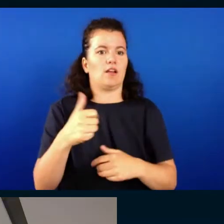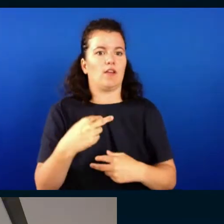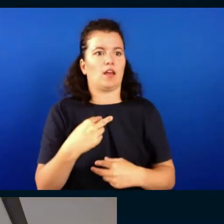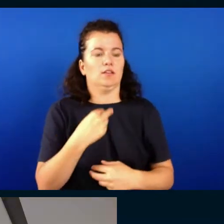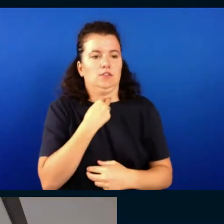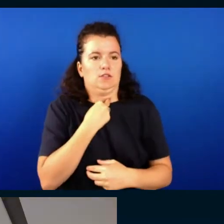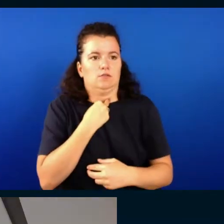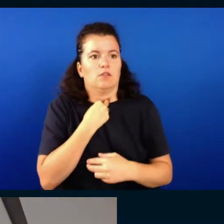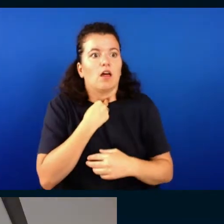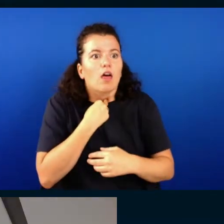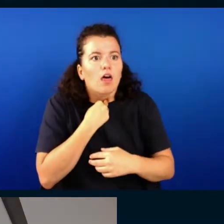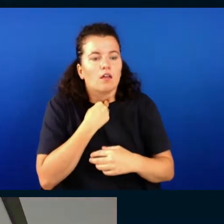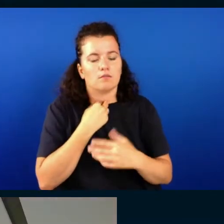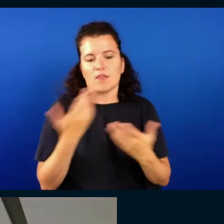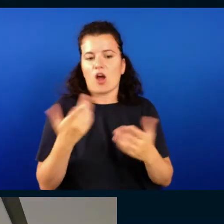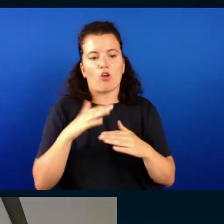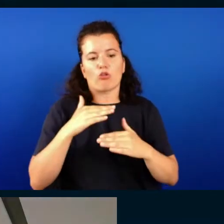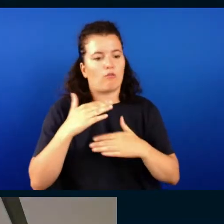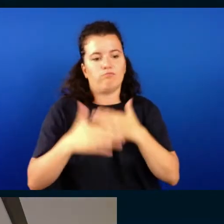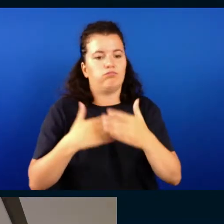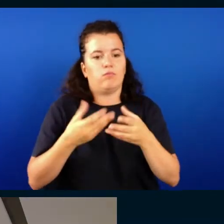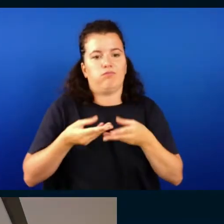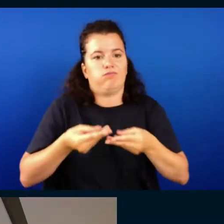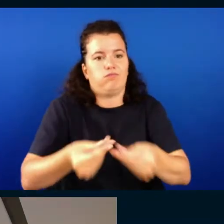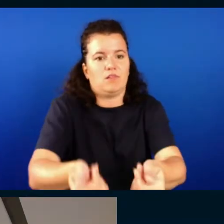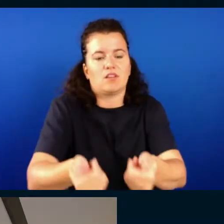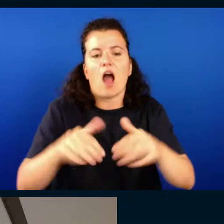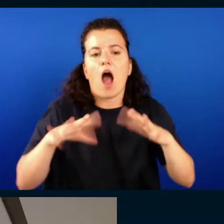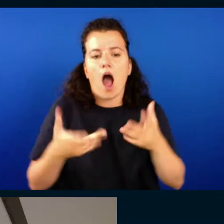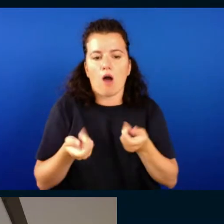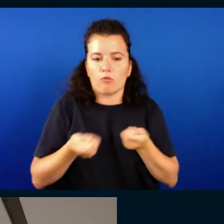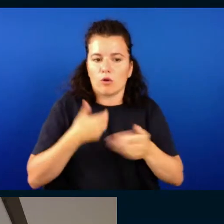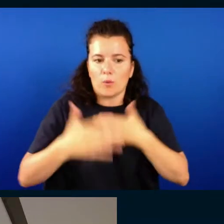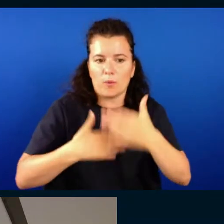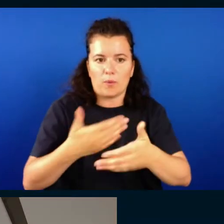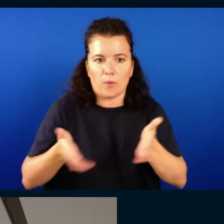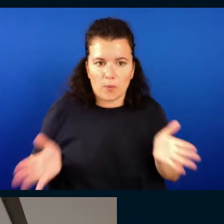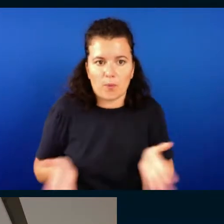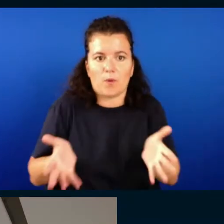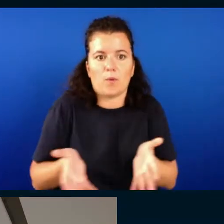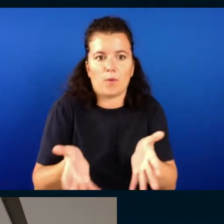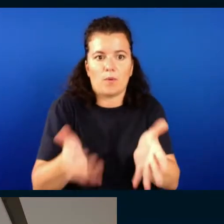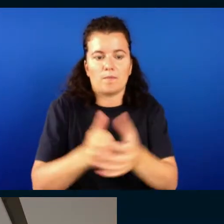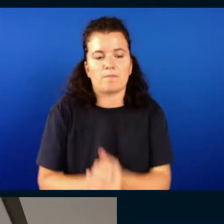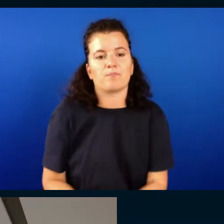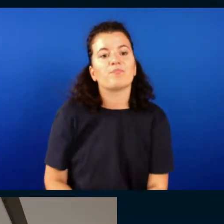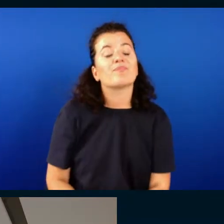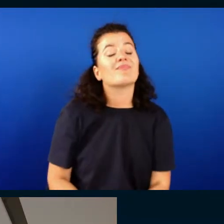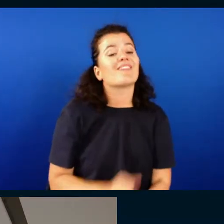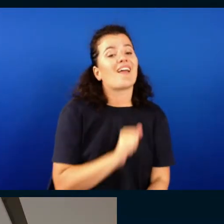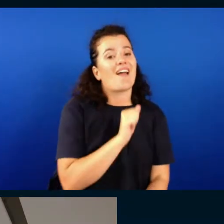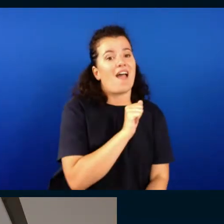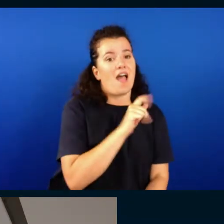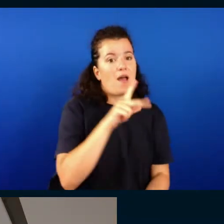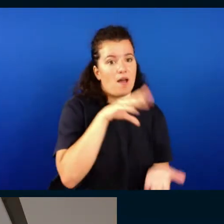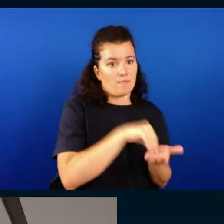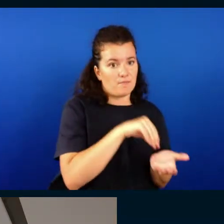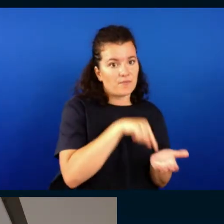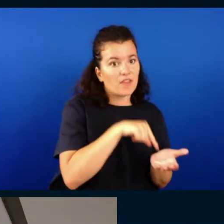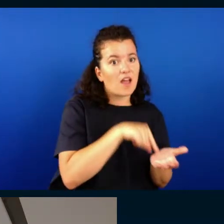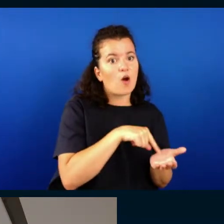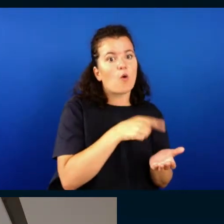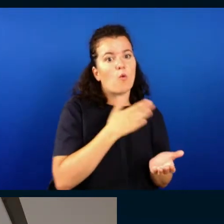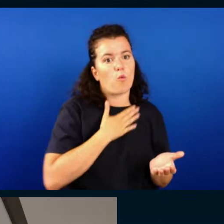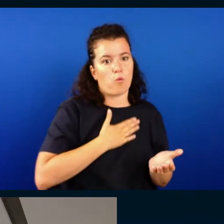It is quite often that application teams want to deploy their applications really faster